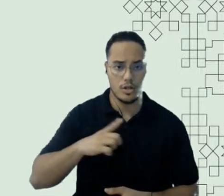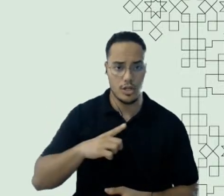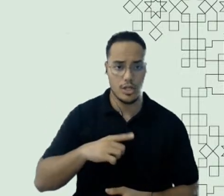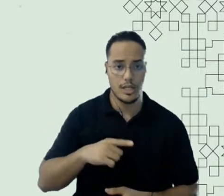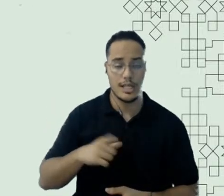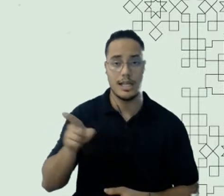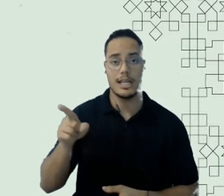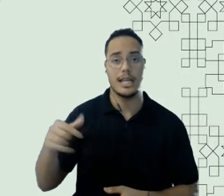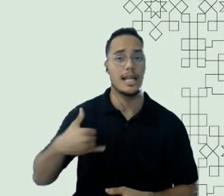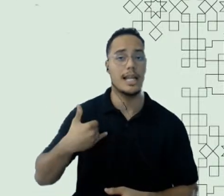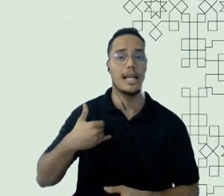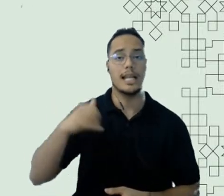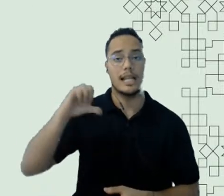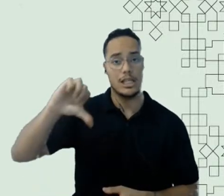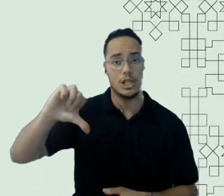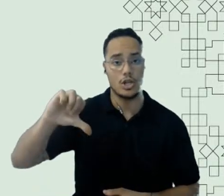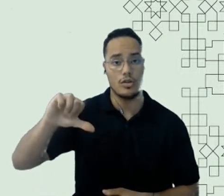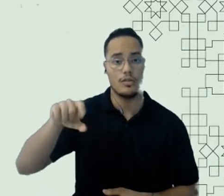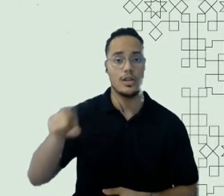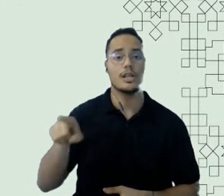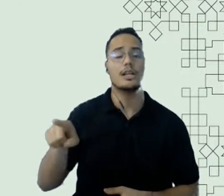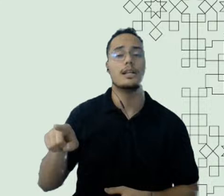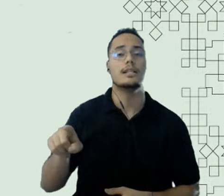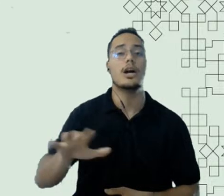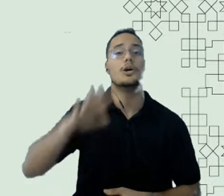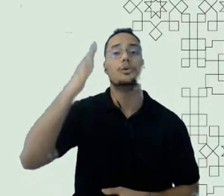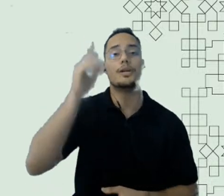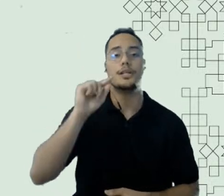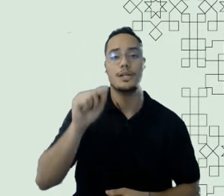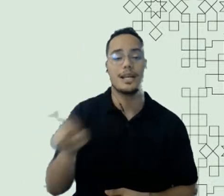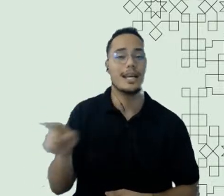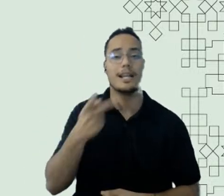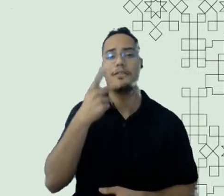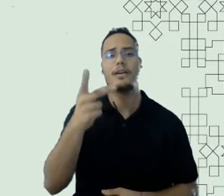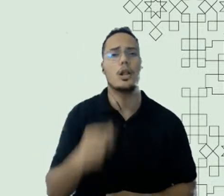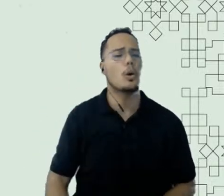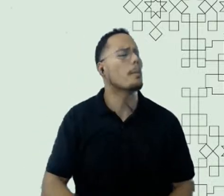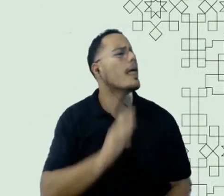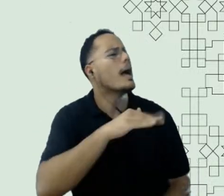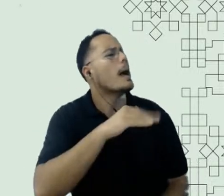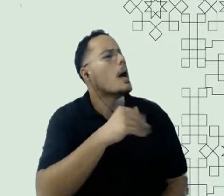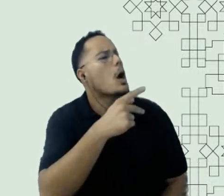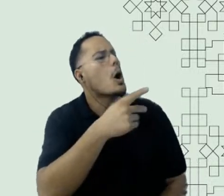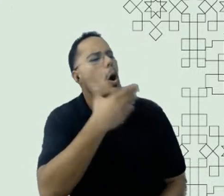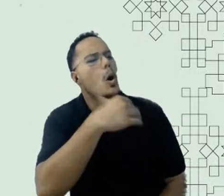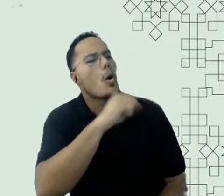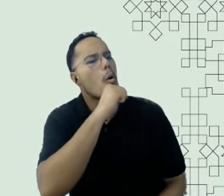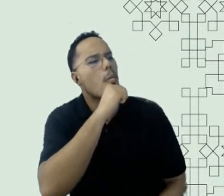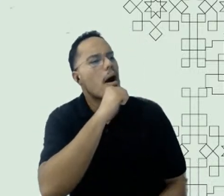had no clue about what it was going on, but because he was on YouTube and he was exposed to all those